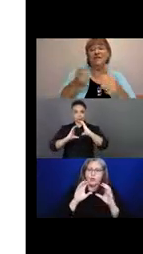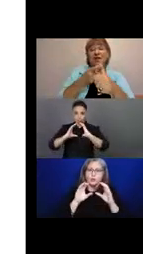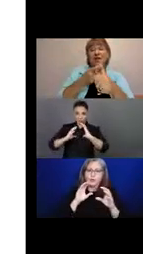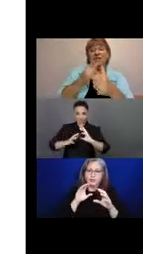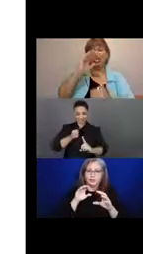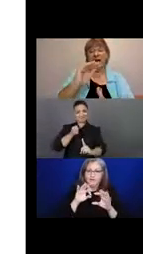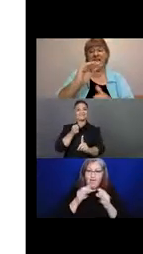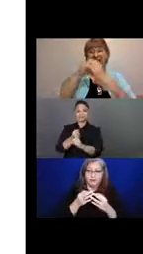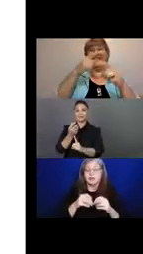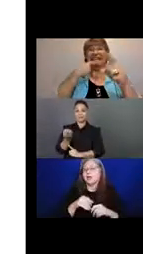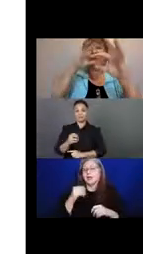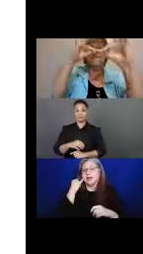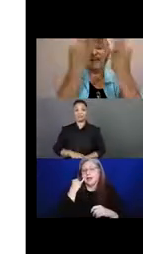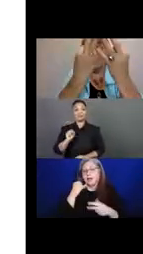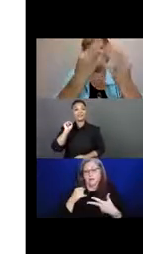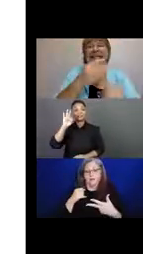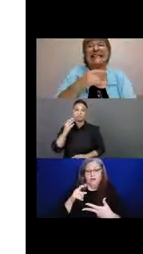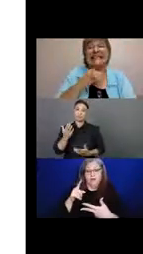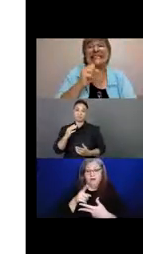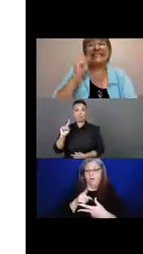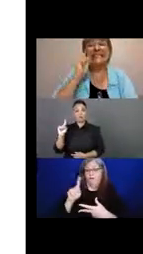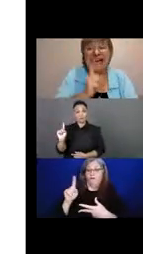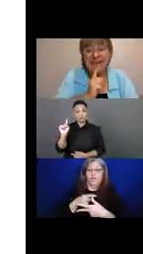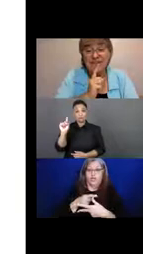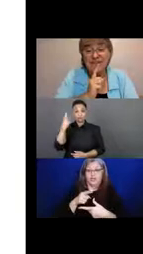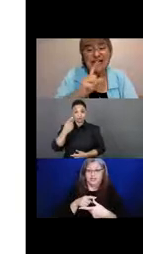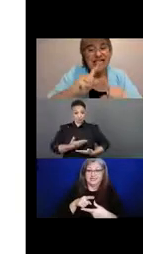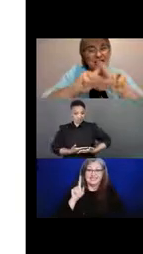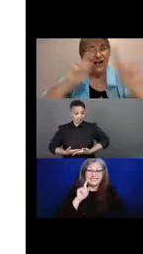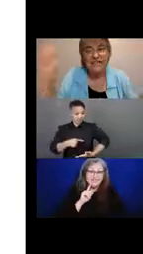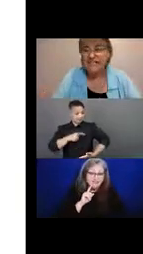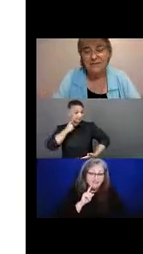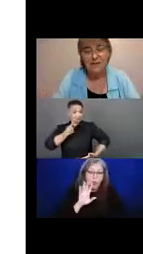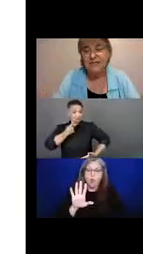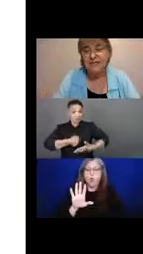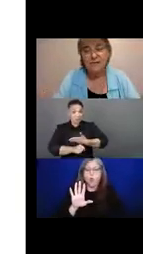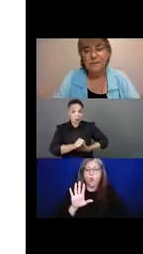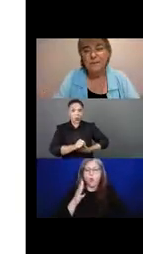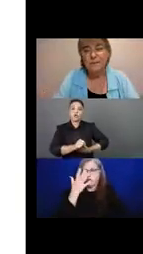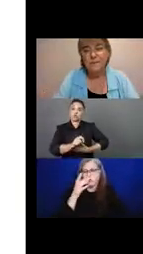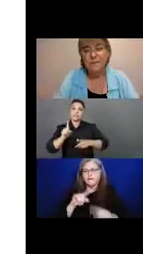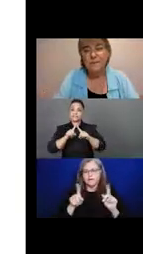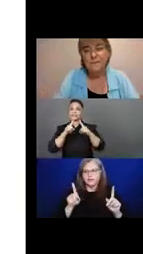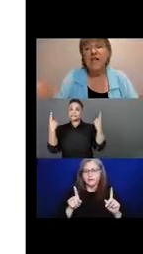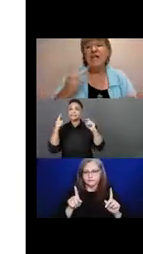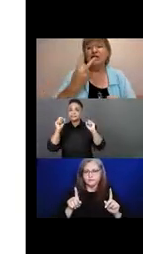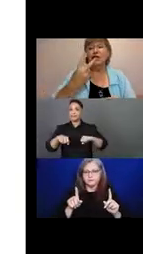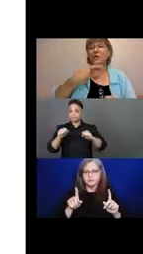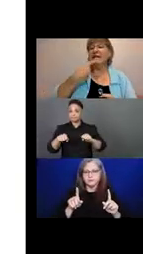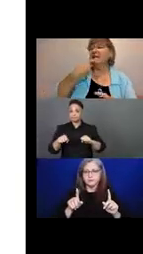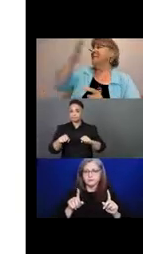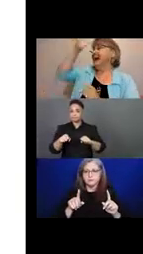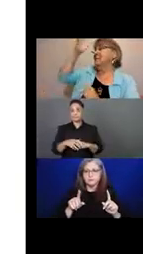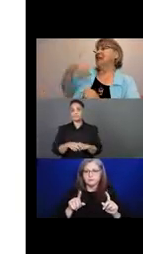the first child in the hearing family is deaf, it's very different. The